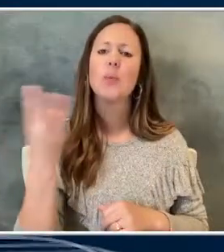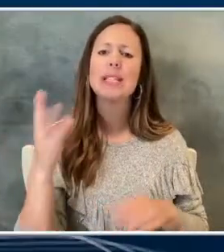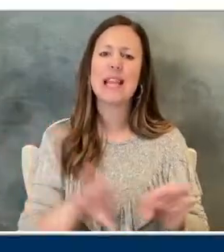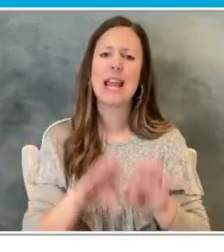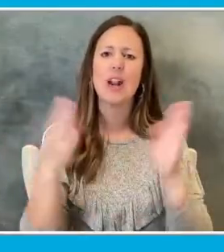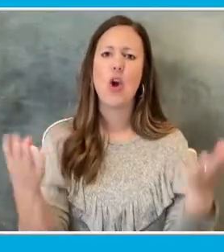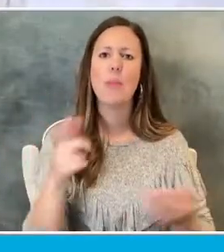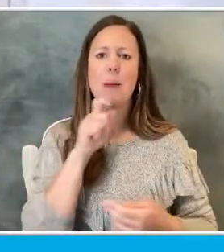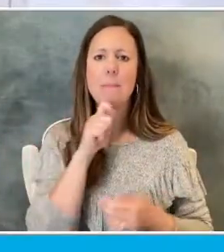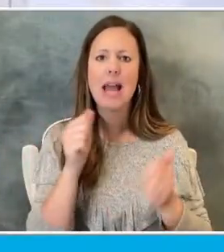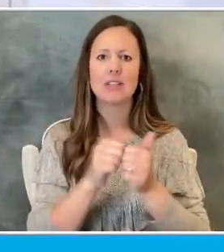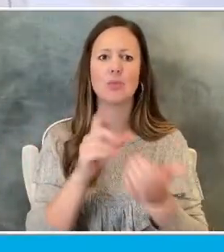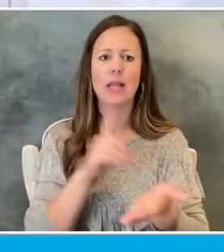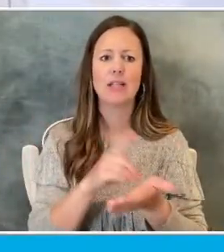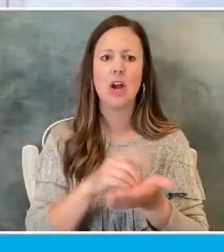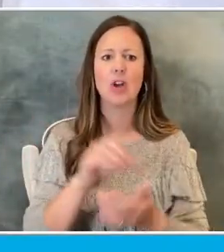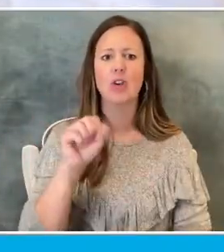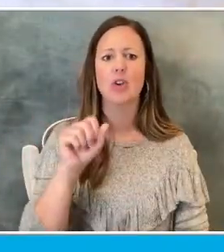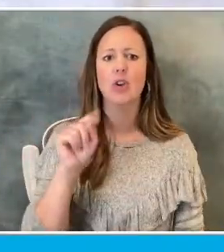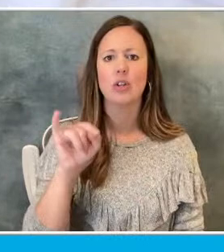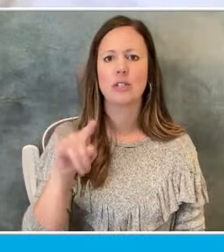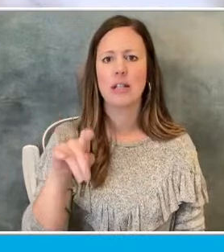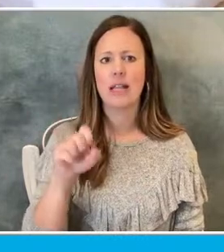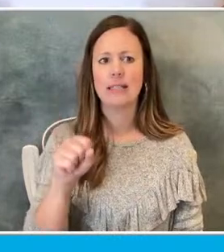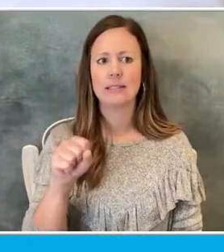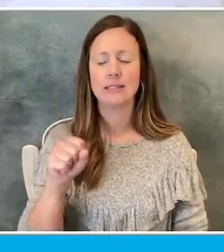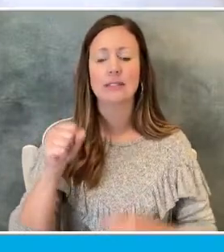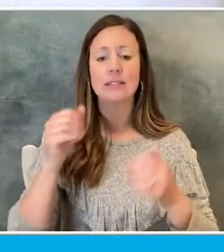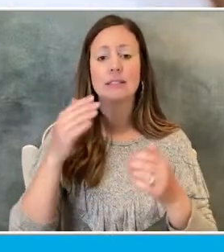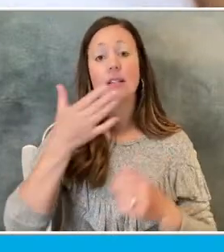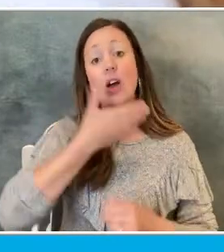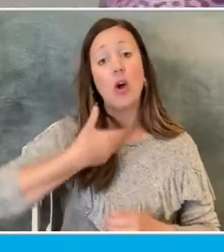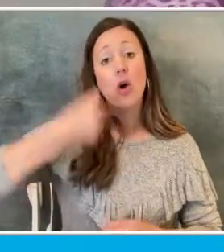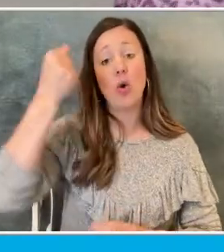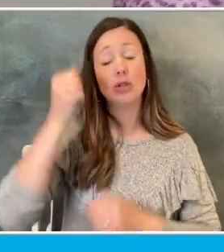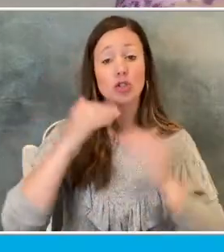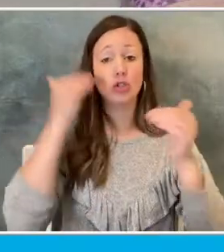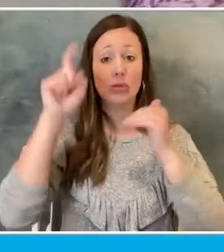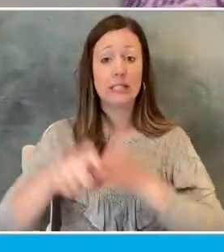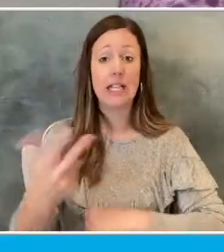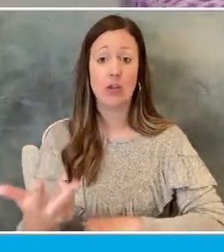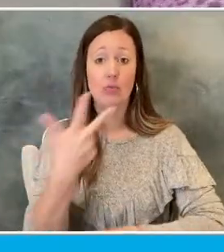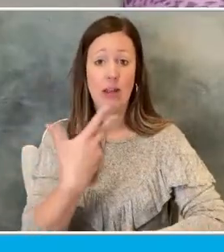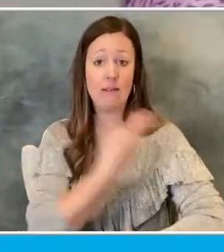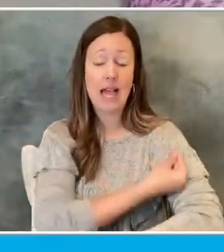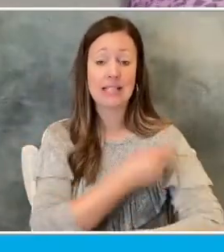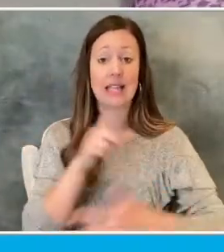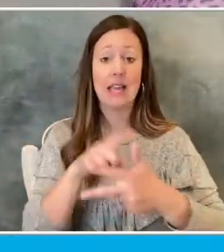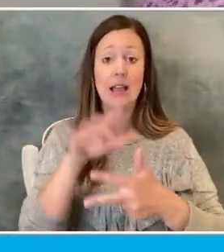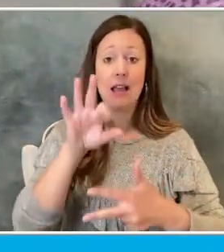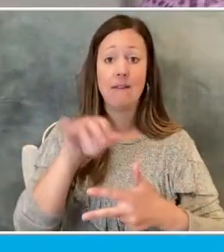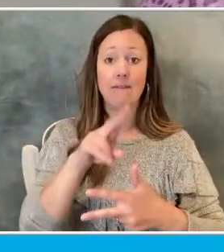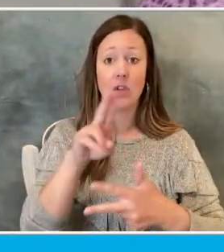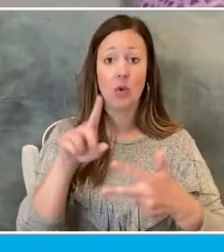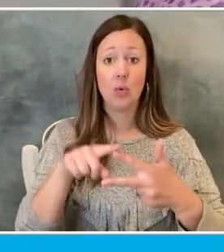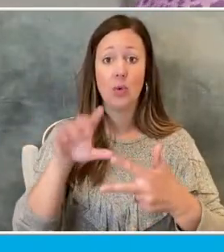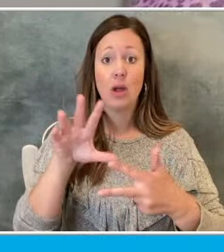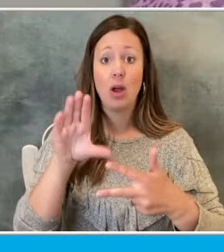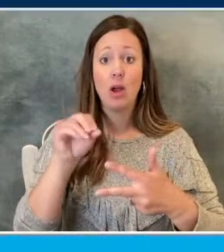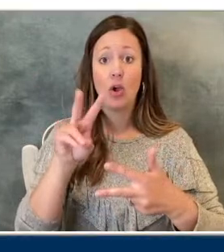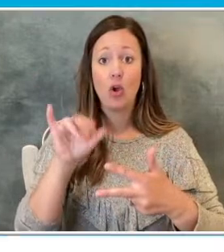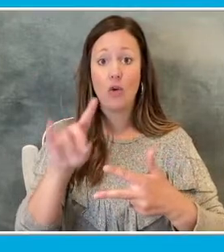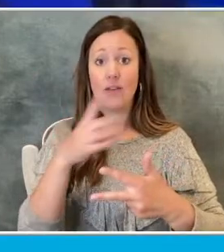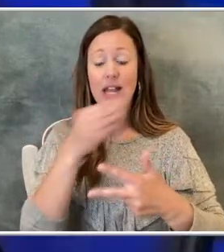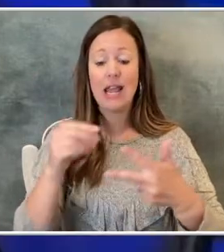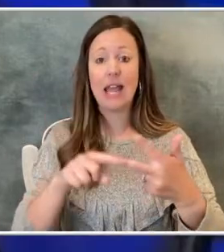Dr. Stites. Older adults need 3 vaccines this fall: flu, COVID, and the first ever shot for